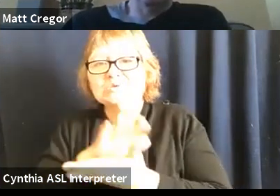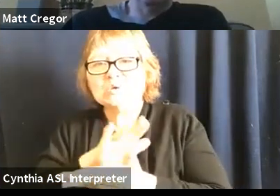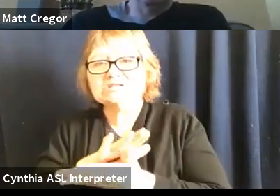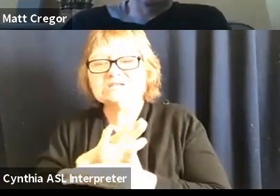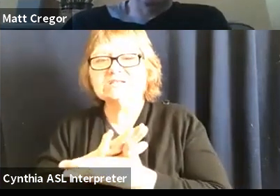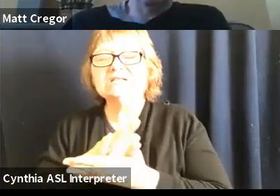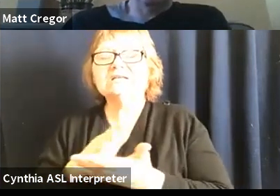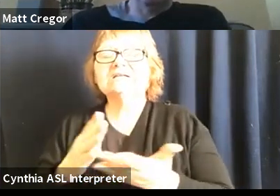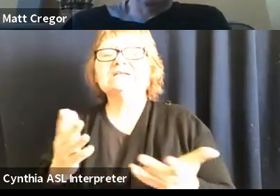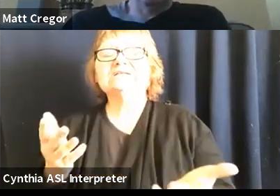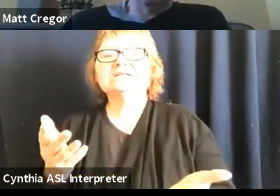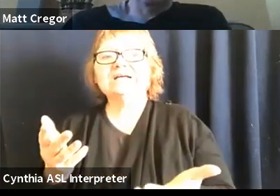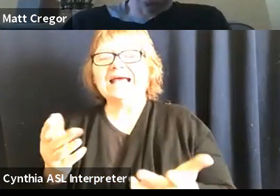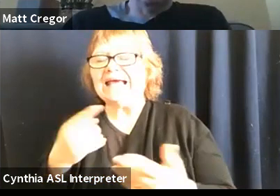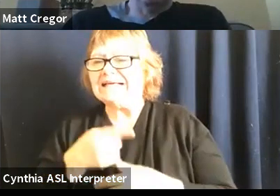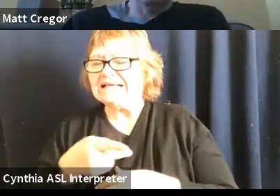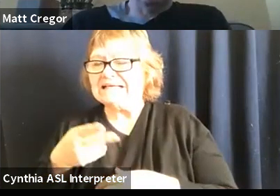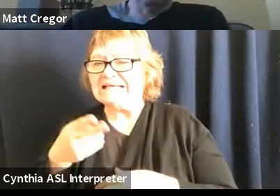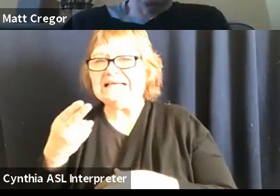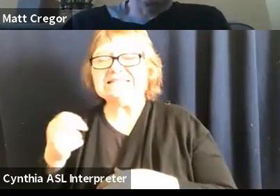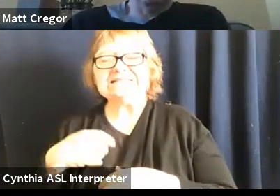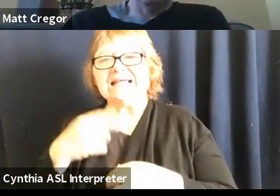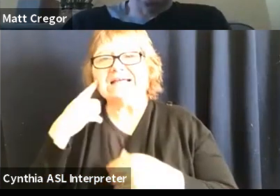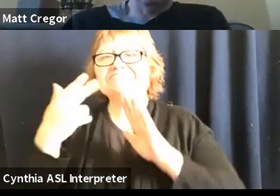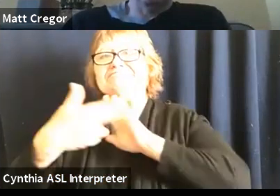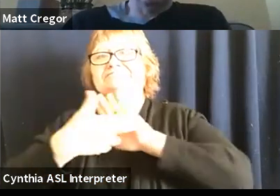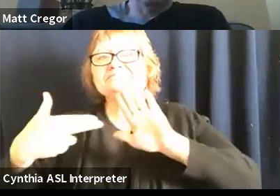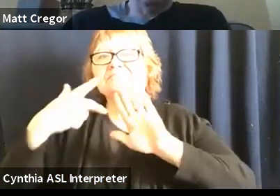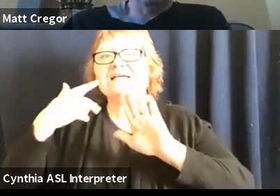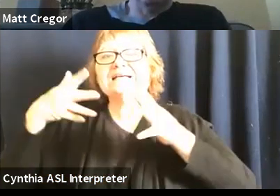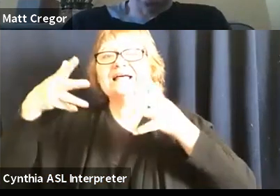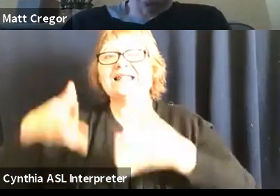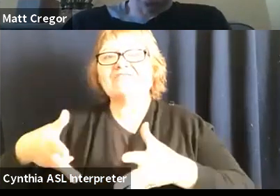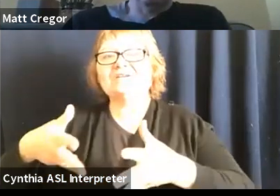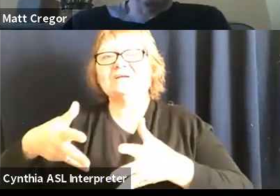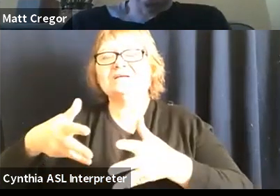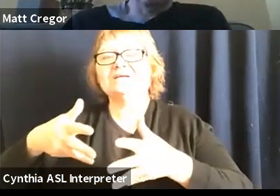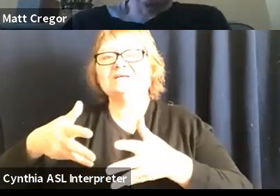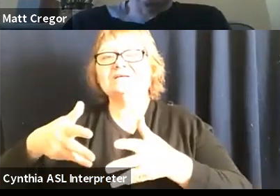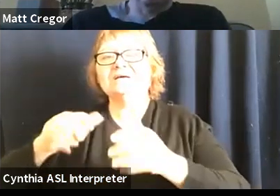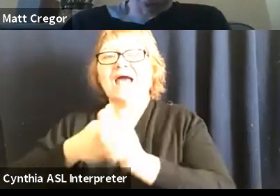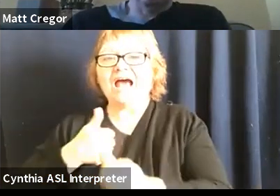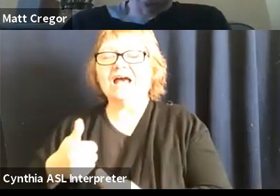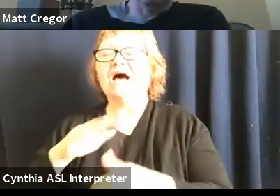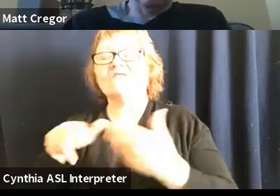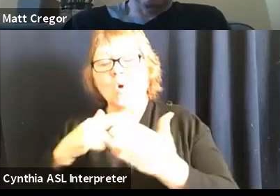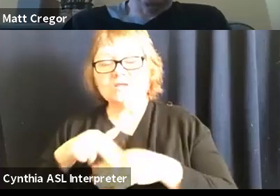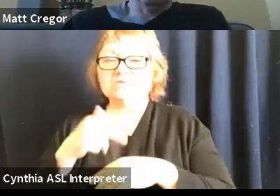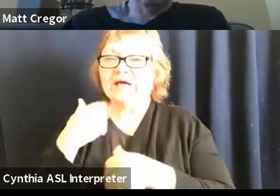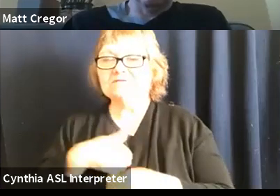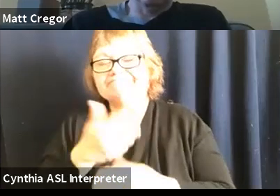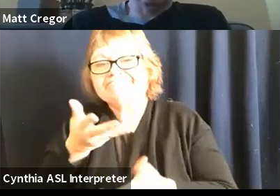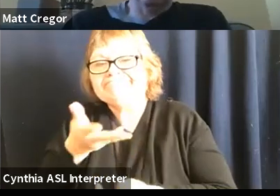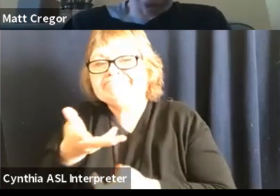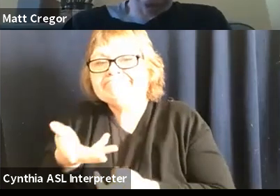Roxbury. He's anticipating stigma from being, quote, left behind. Of course, we are working through all of that with him, and he will